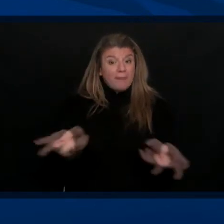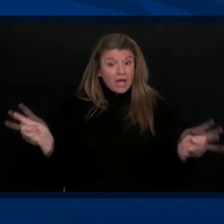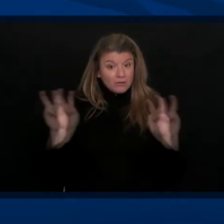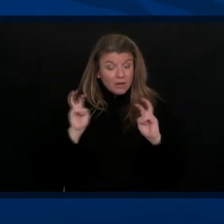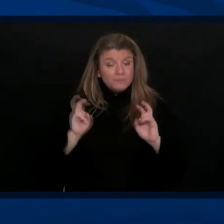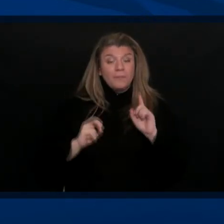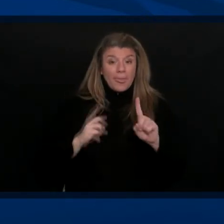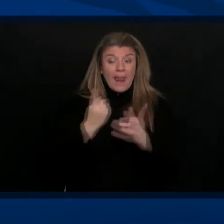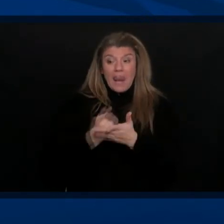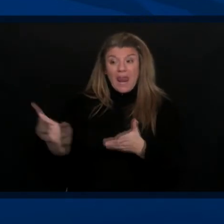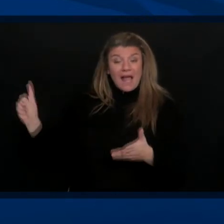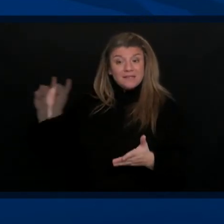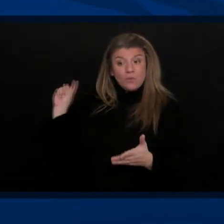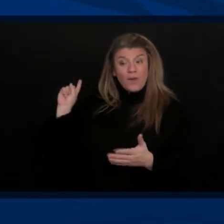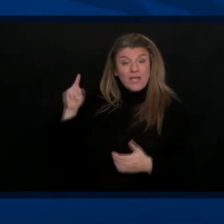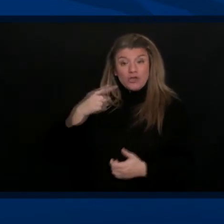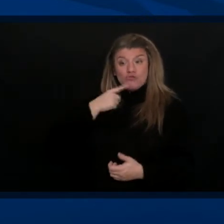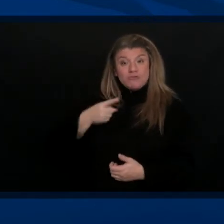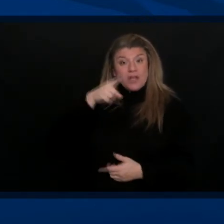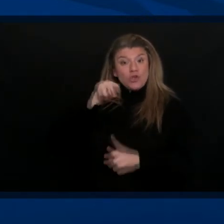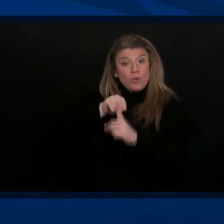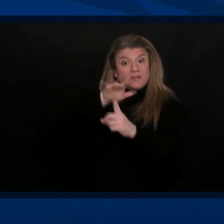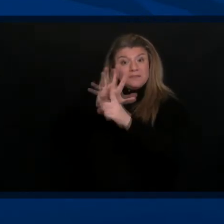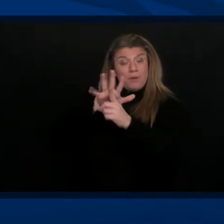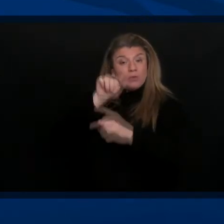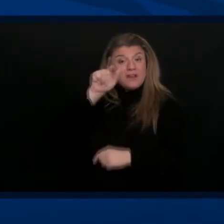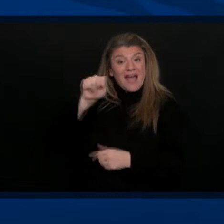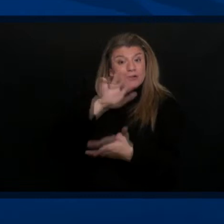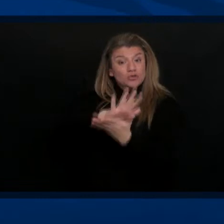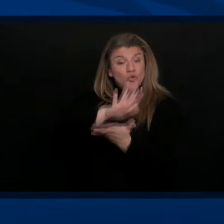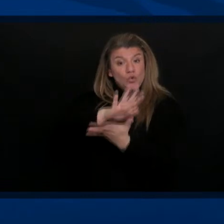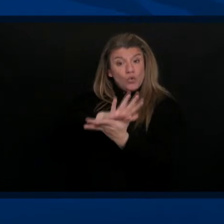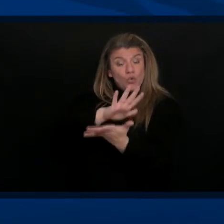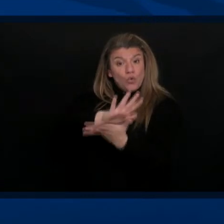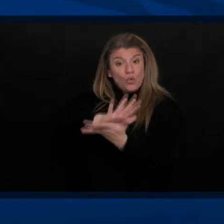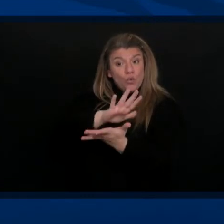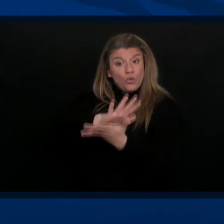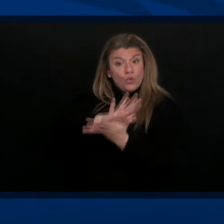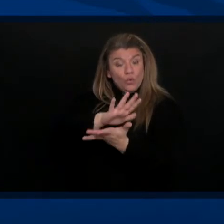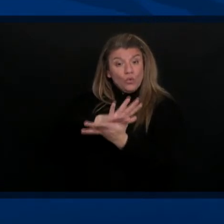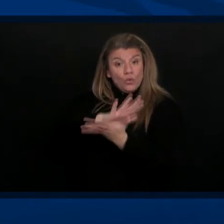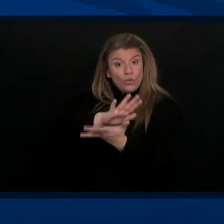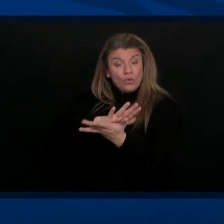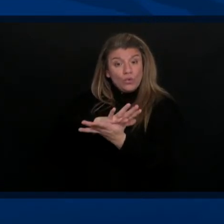you said that you had been exposed at a school appearance to the